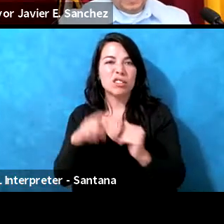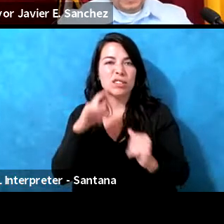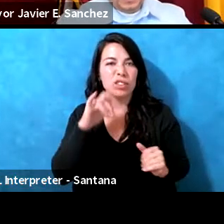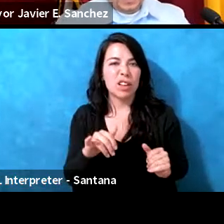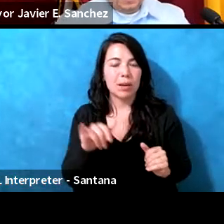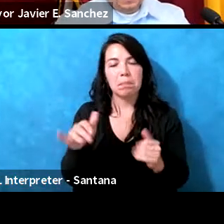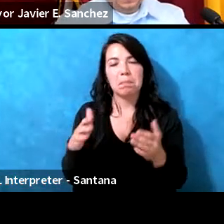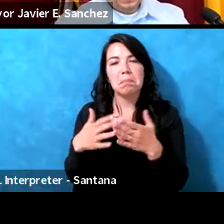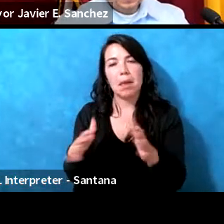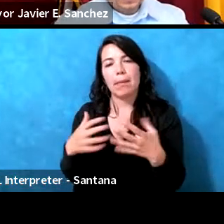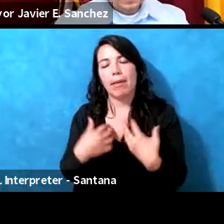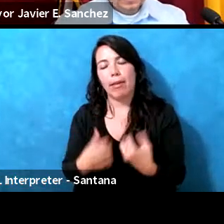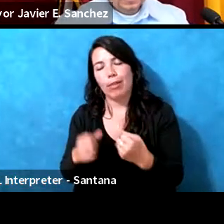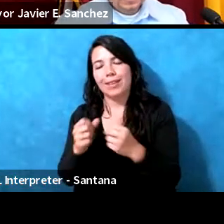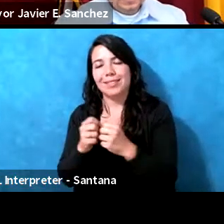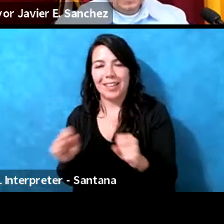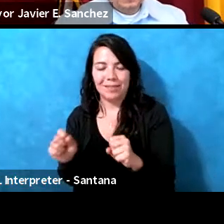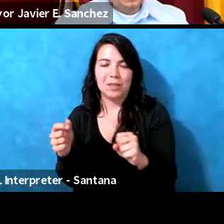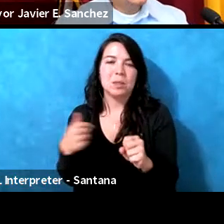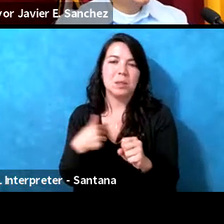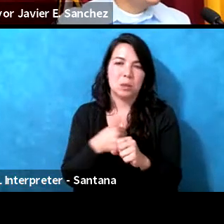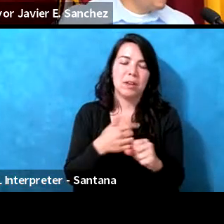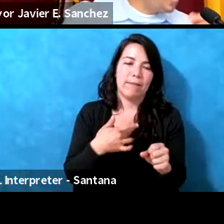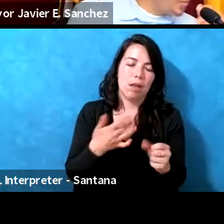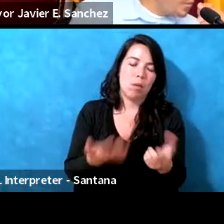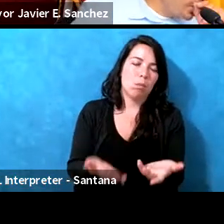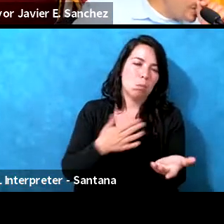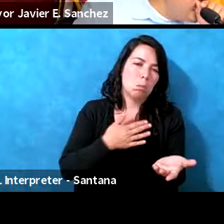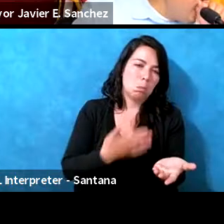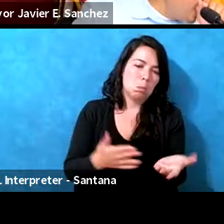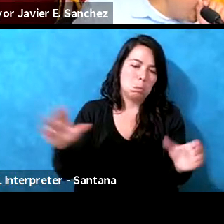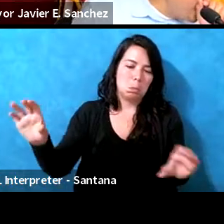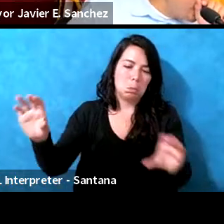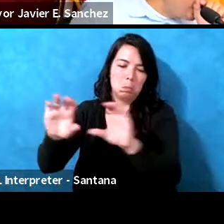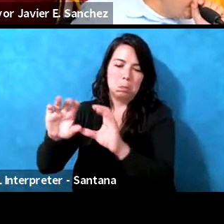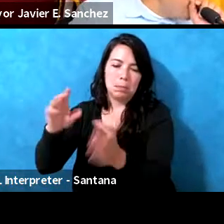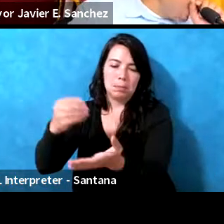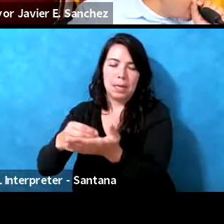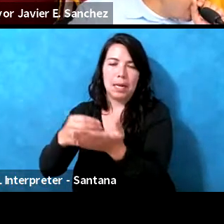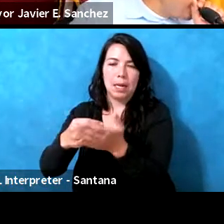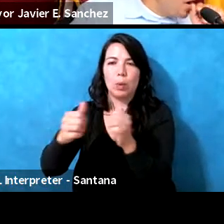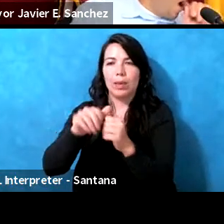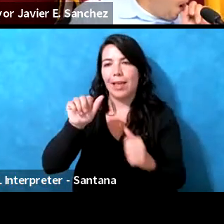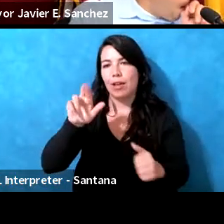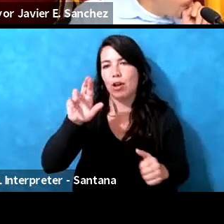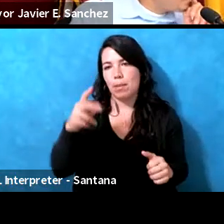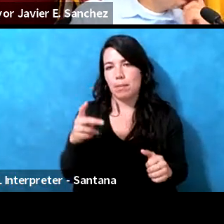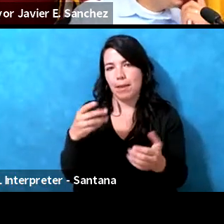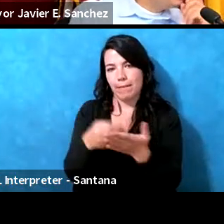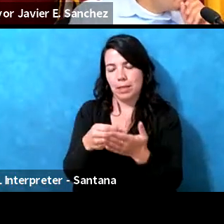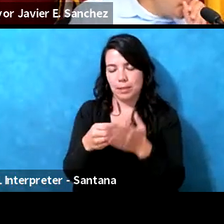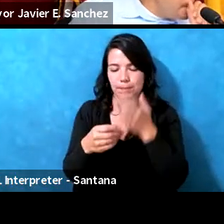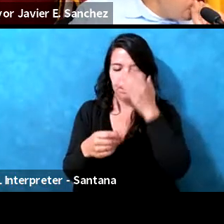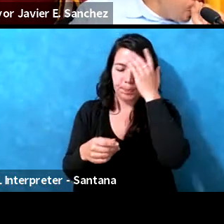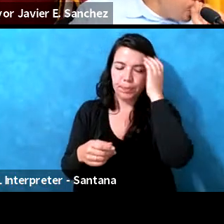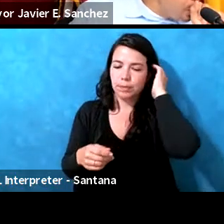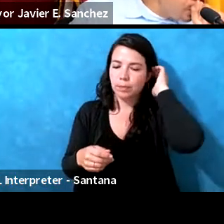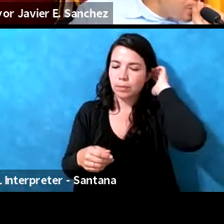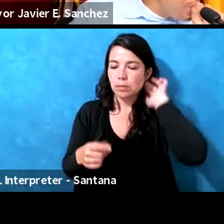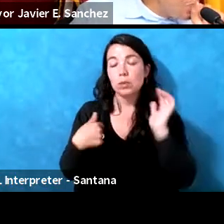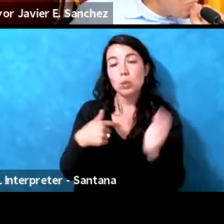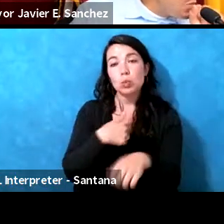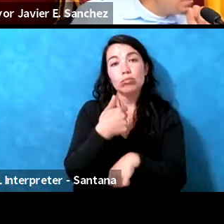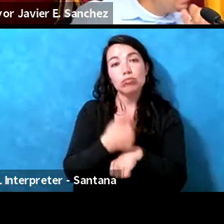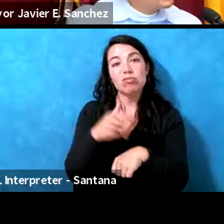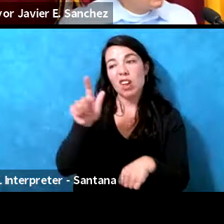public health and safety. So we did feel that it was justifiable under the ARP funding. So we budgeted $105,000